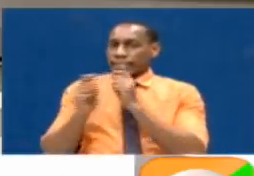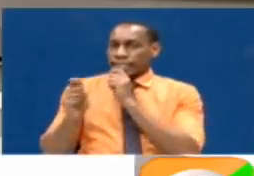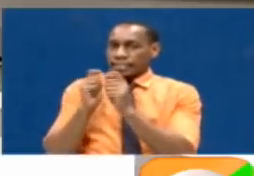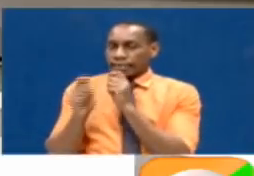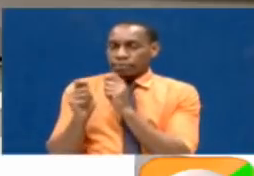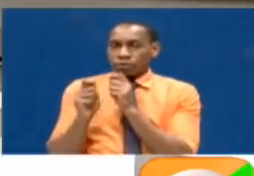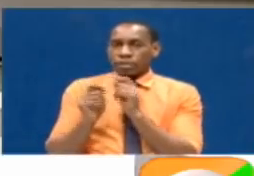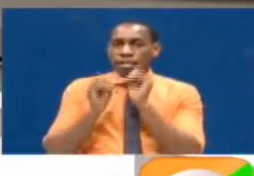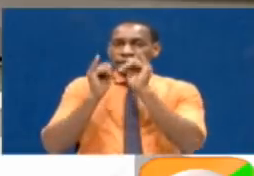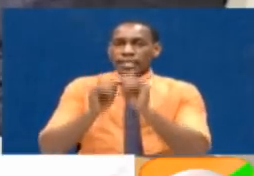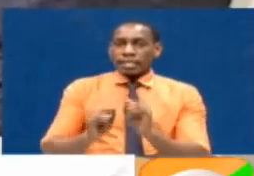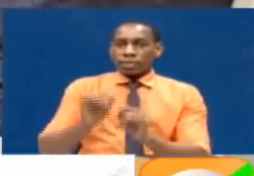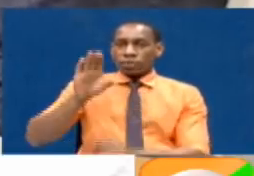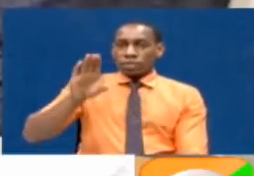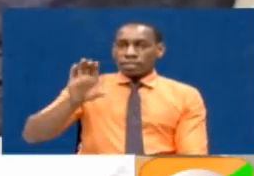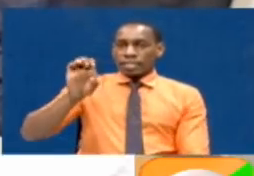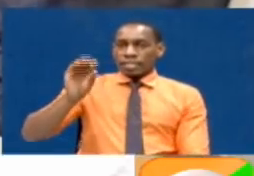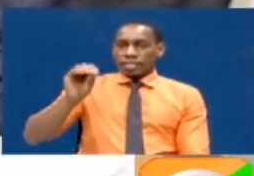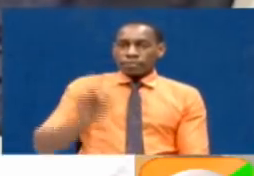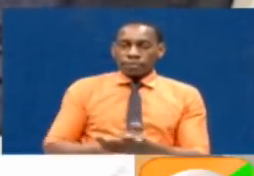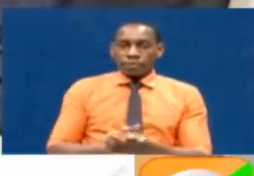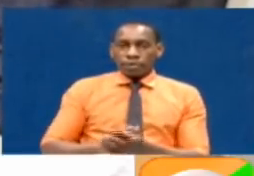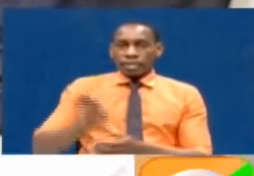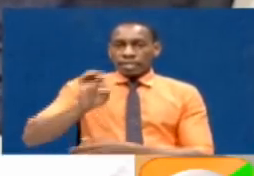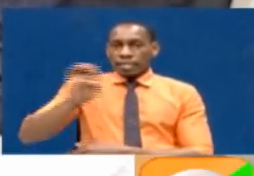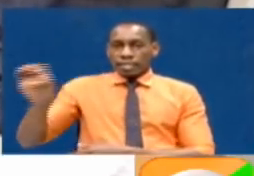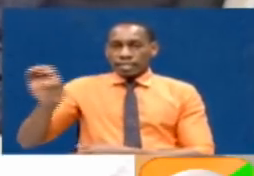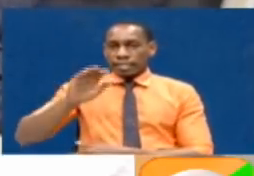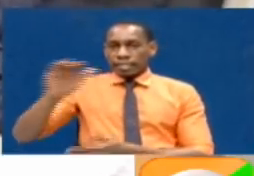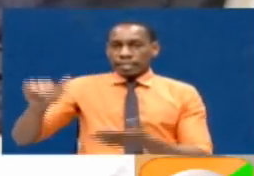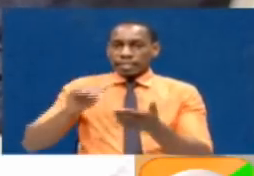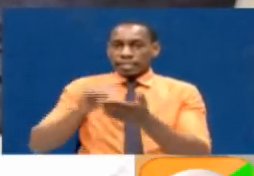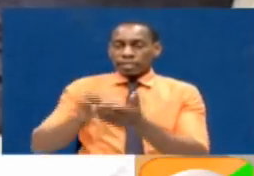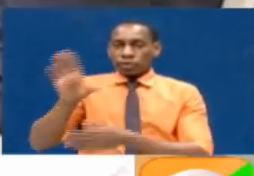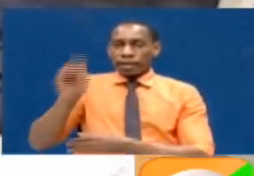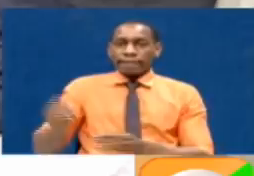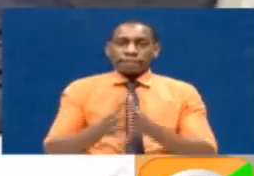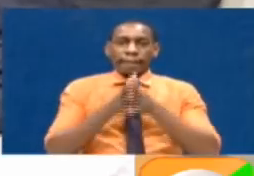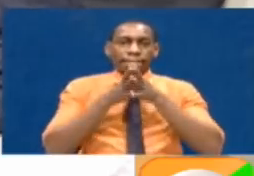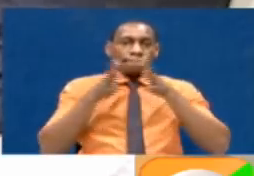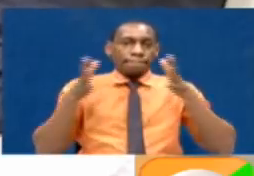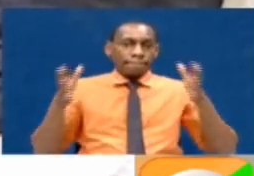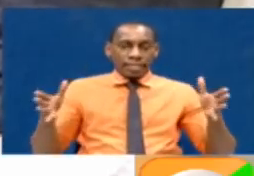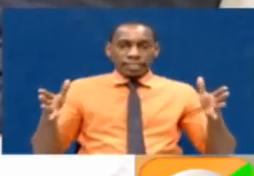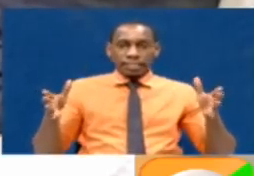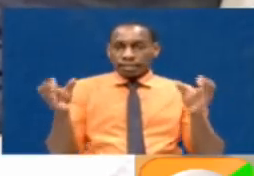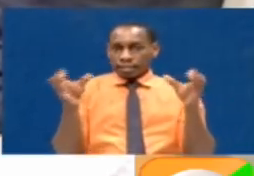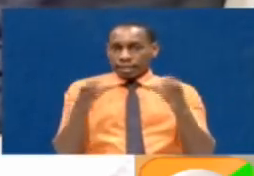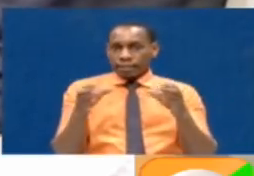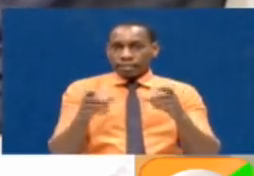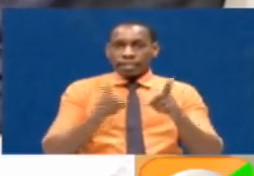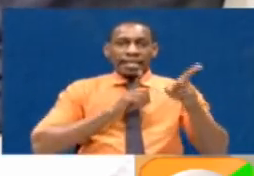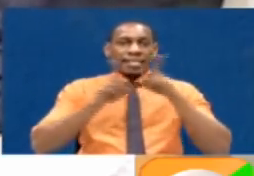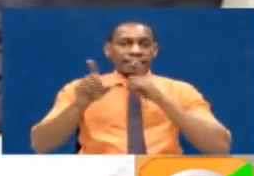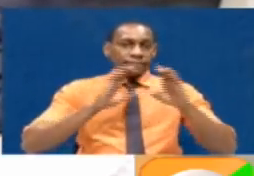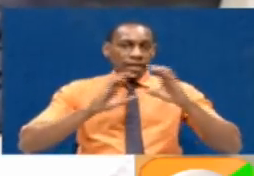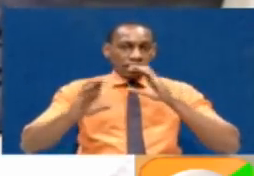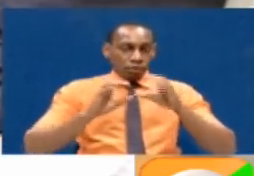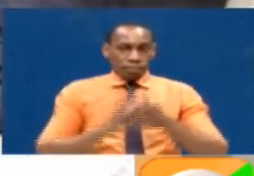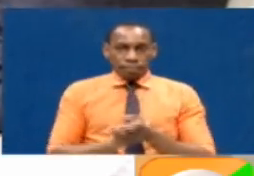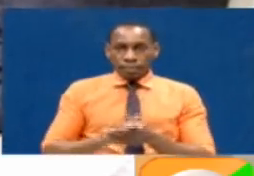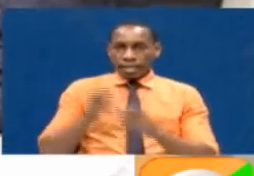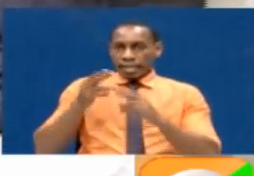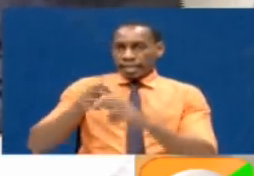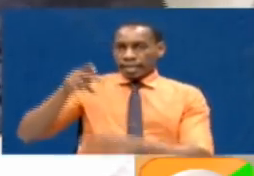interview the new CEO of East and Central Africa's largest company, Safaricom. That's